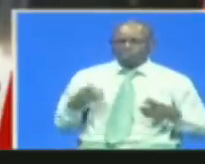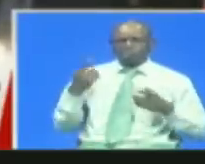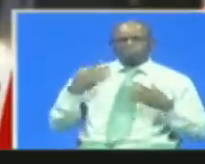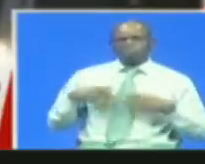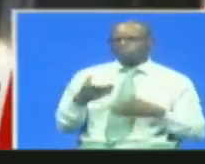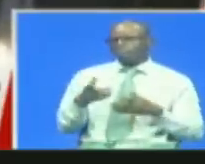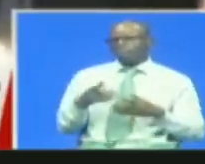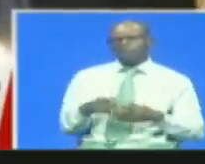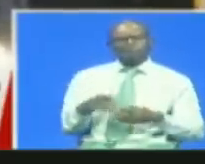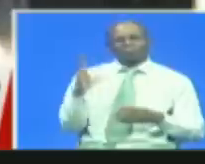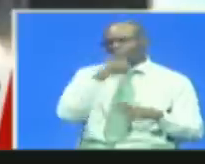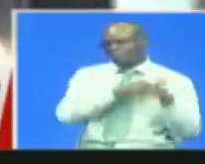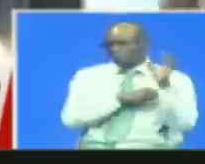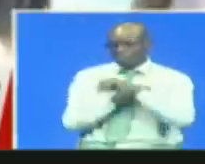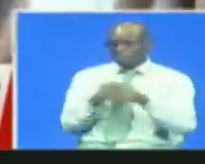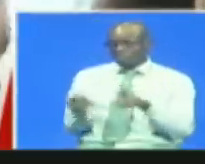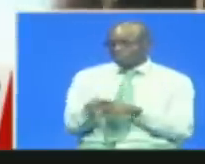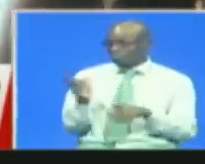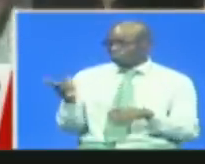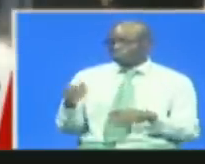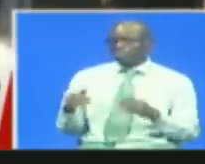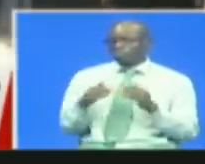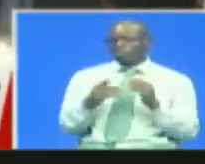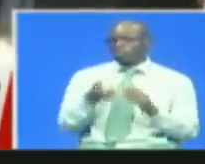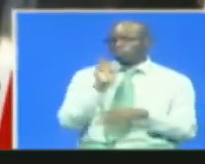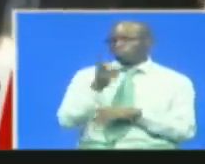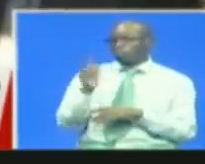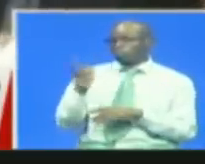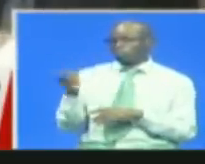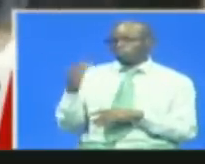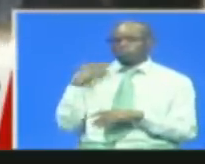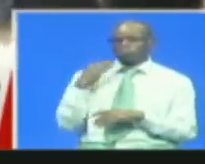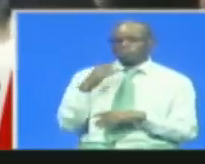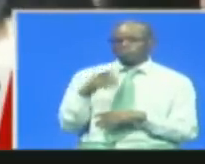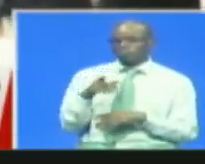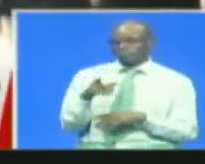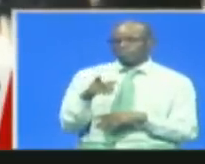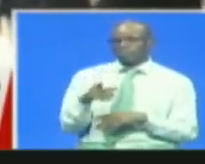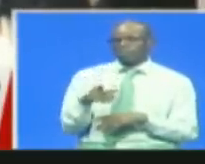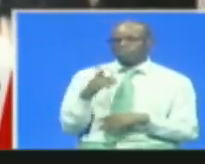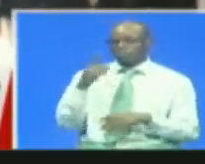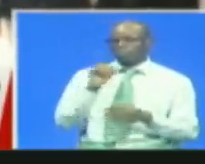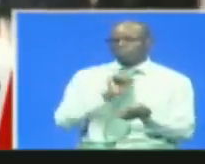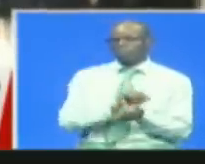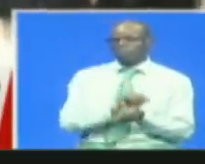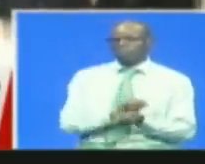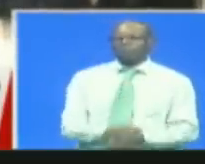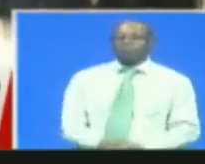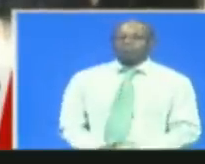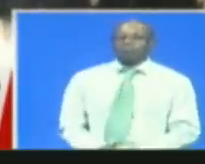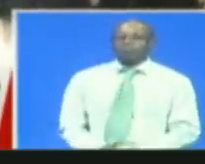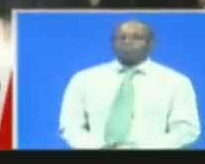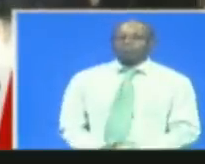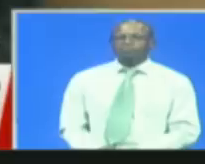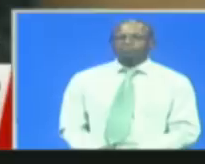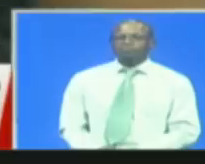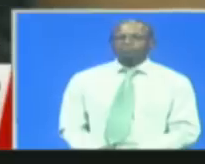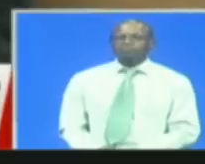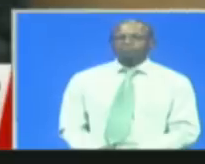equally warned the perpetrators that their days are numbered. Zakis Masame, NTV, Kakamega.